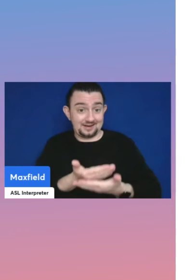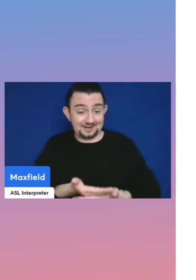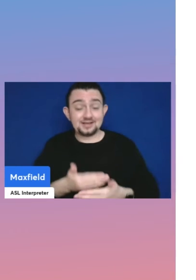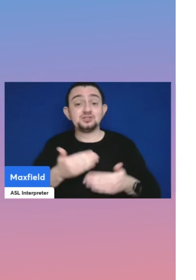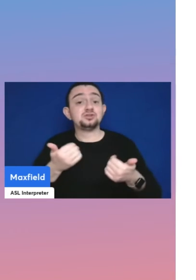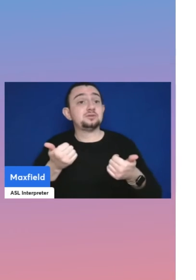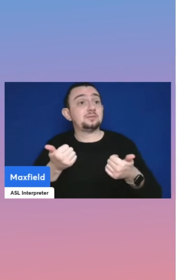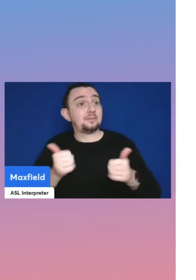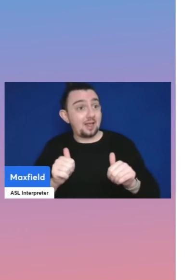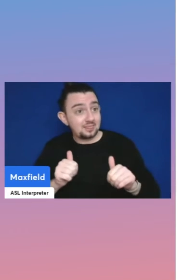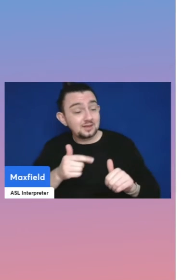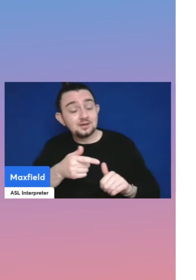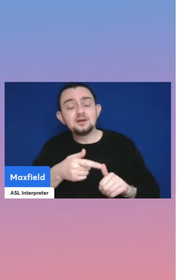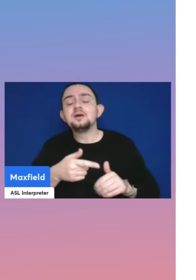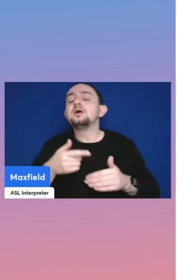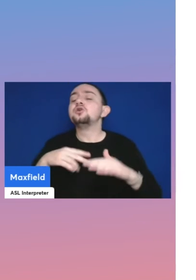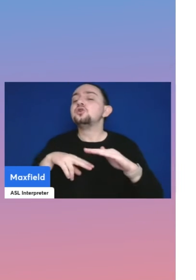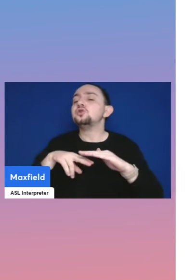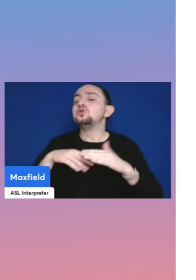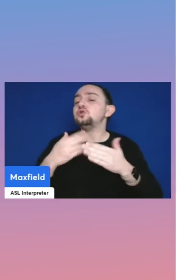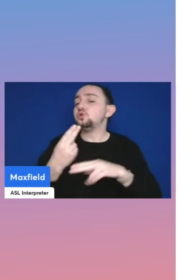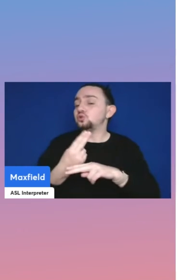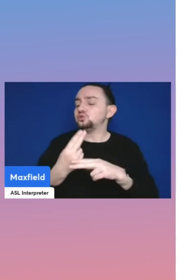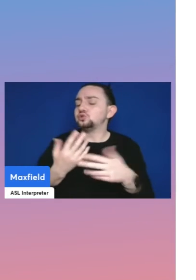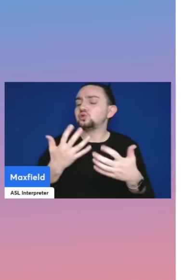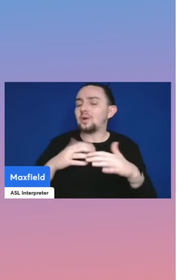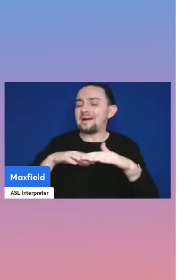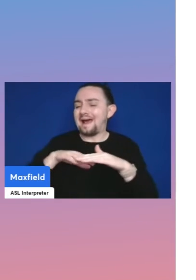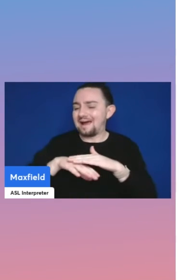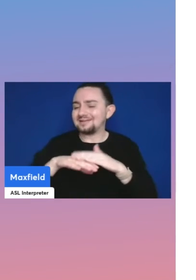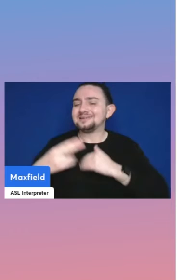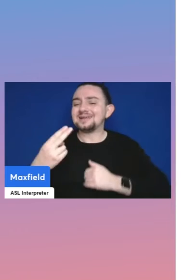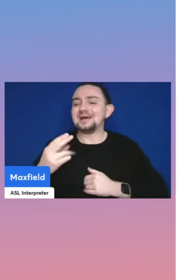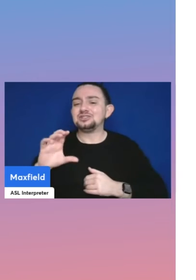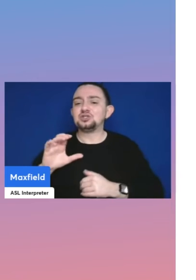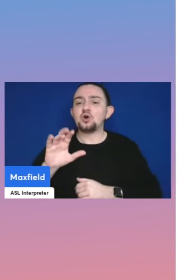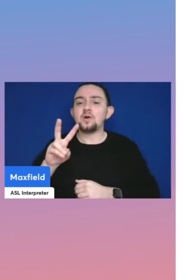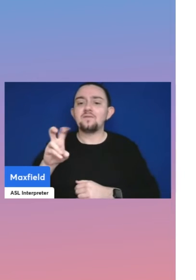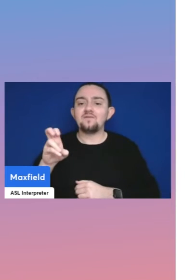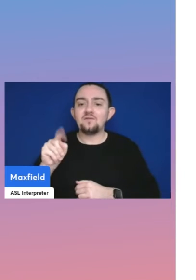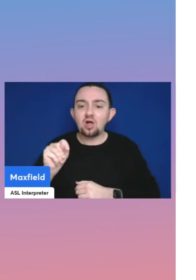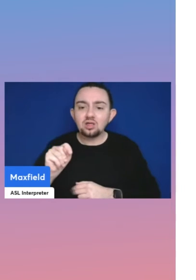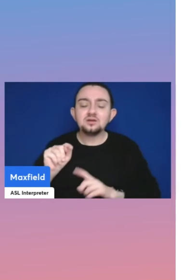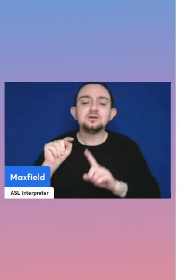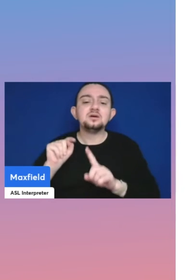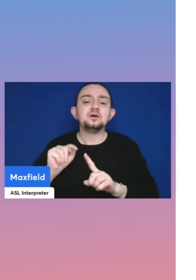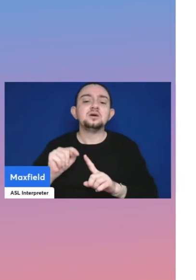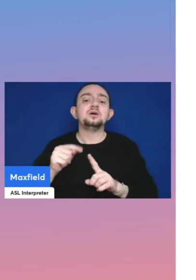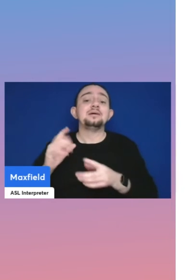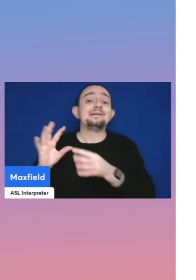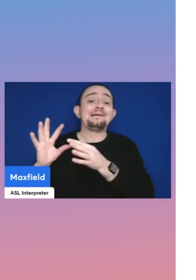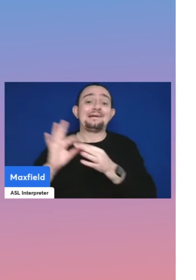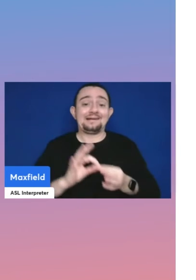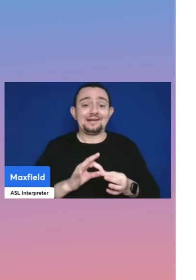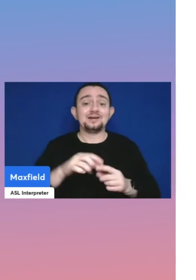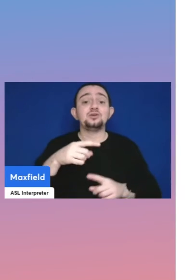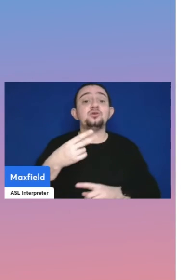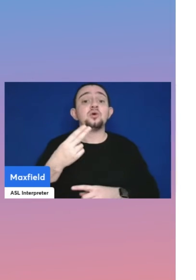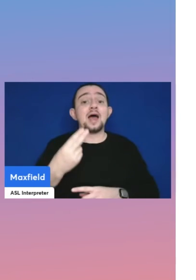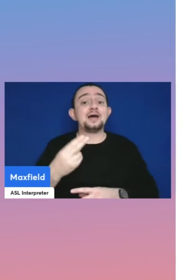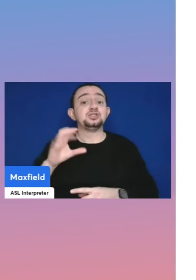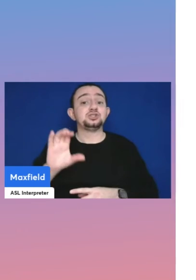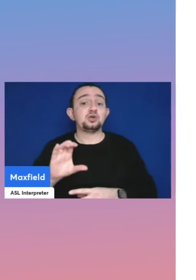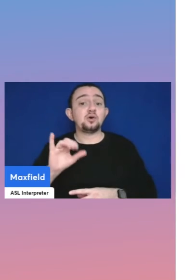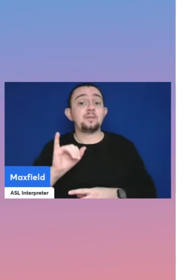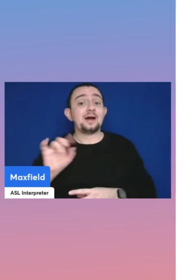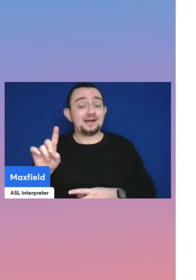users attempting to access HashiCorp Vault are redirected then to Azure AD for authentication.